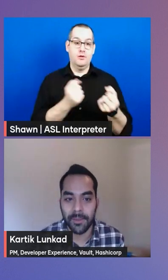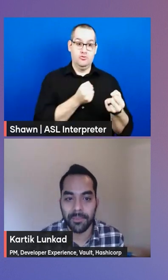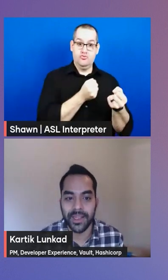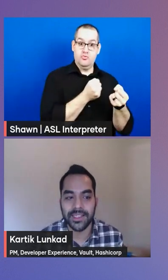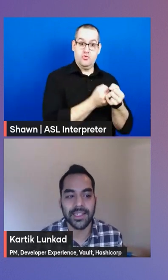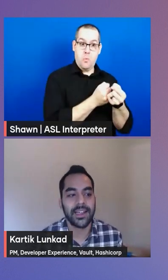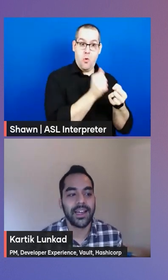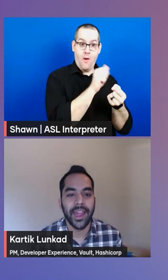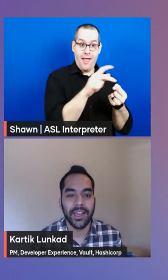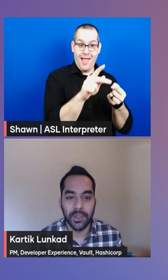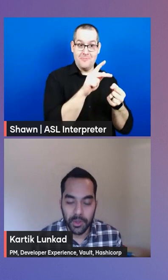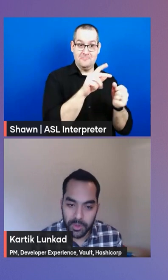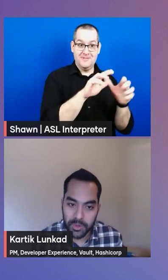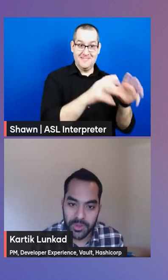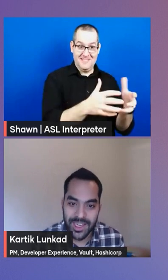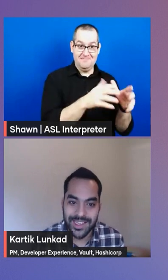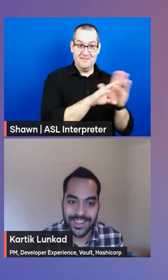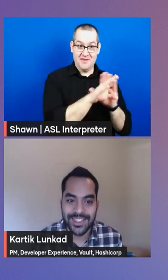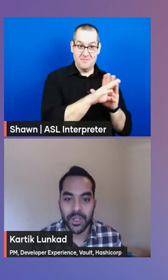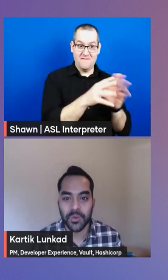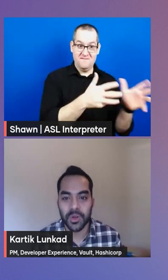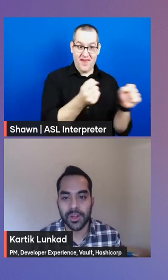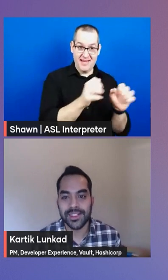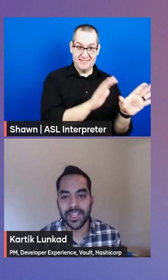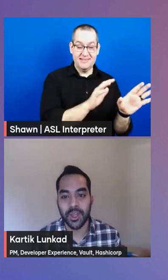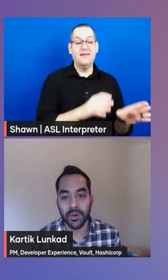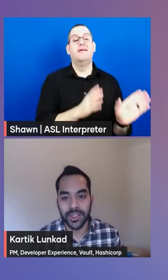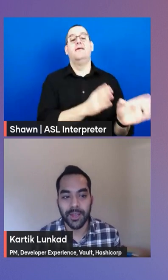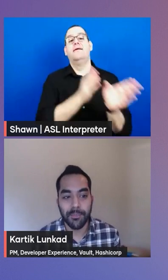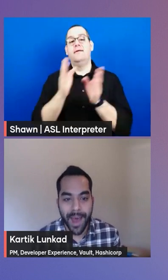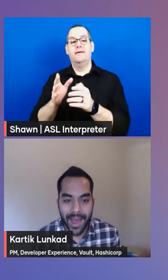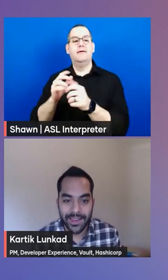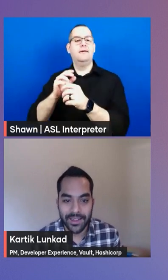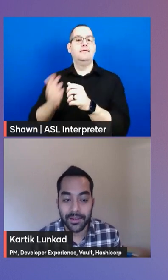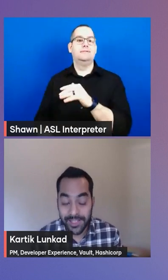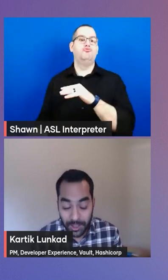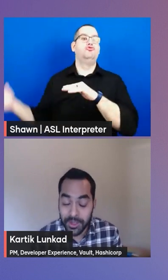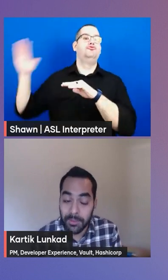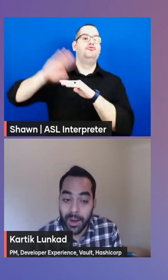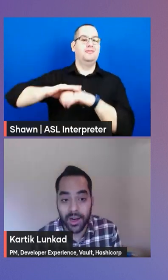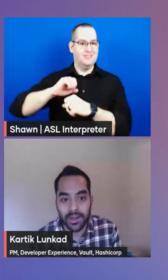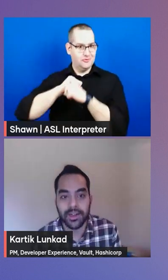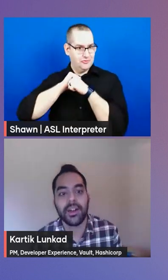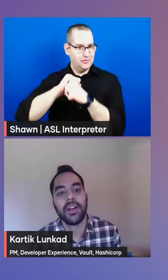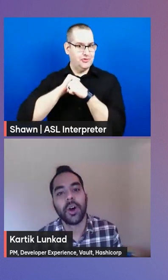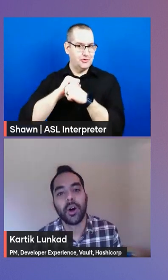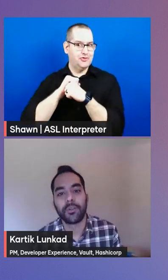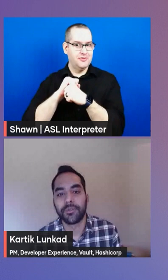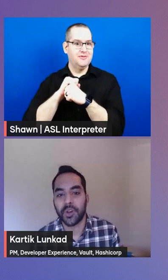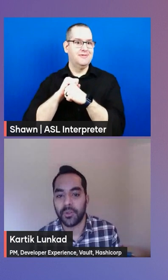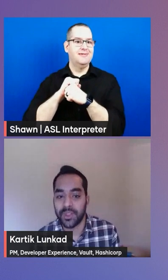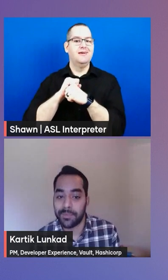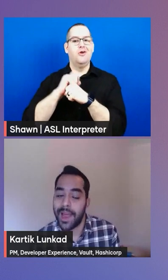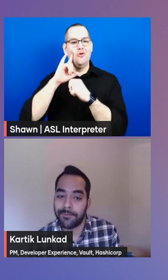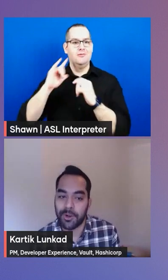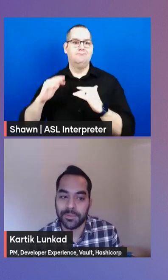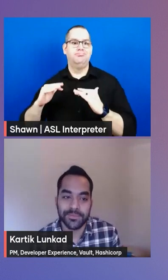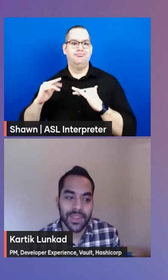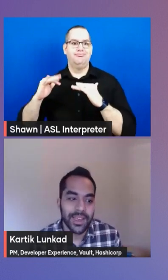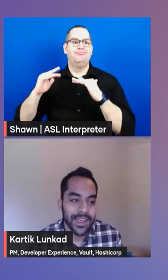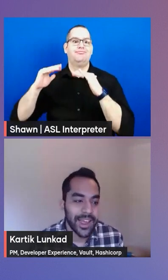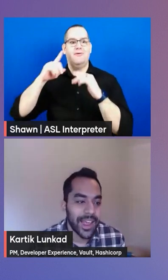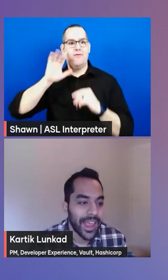their development, and two, increasing the overall security bar of, of their